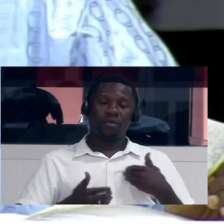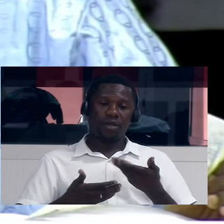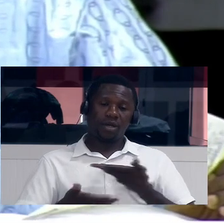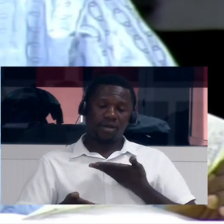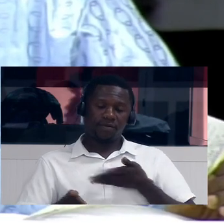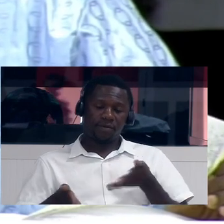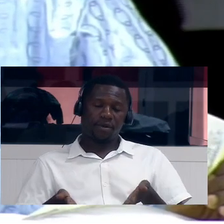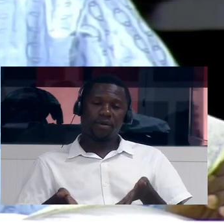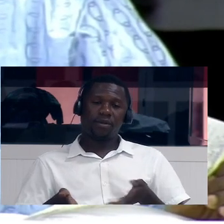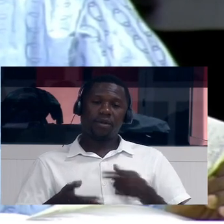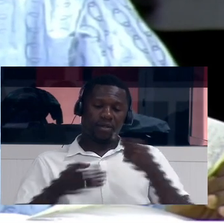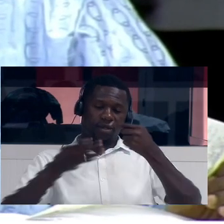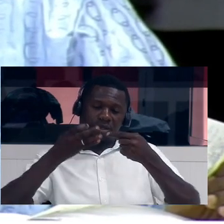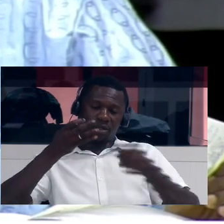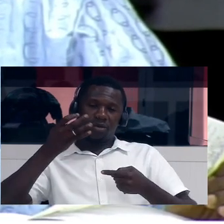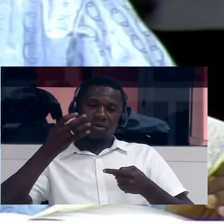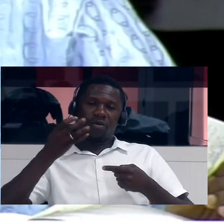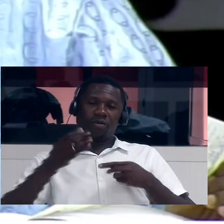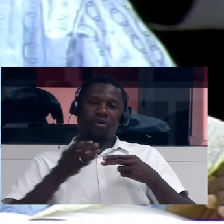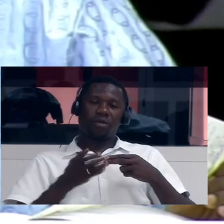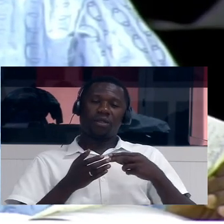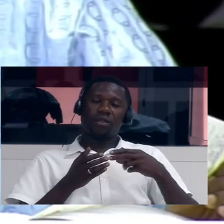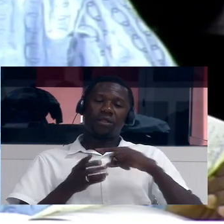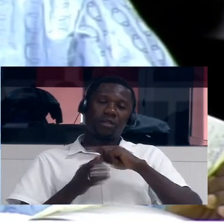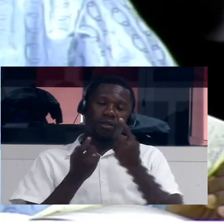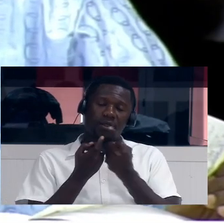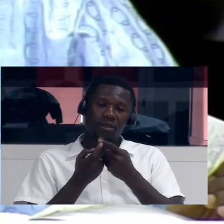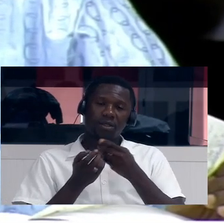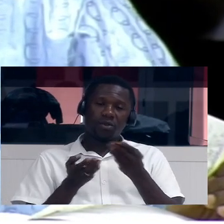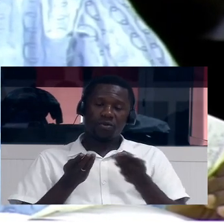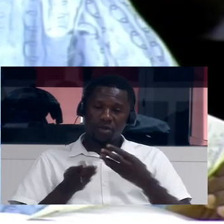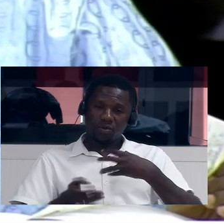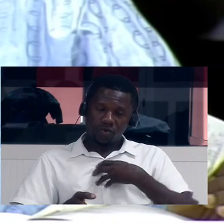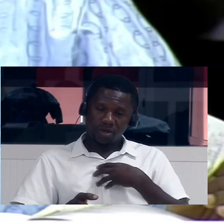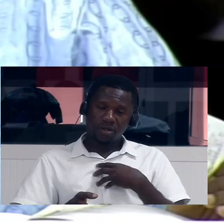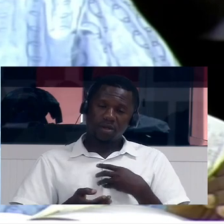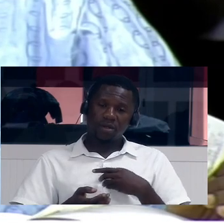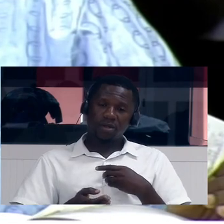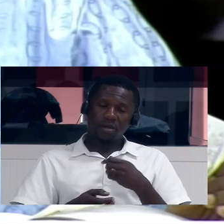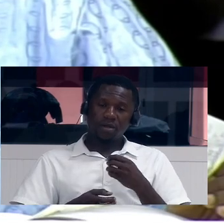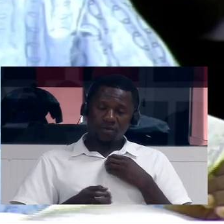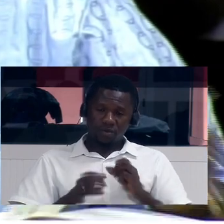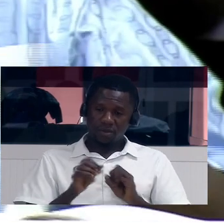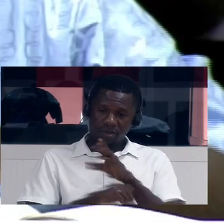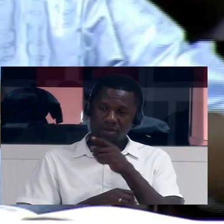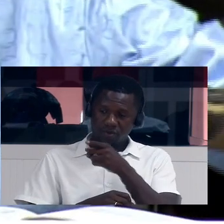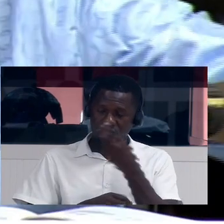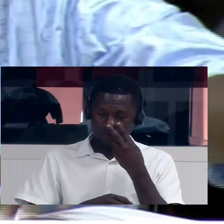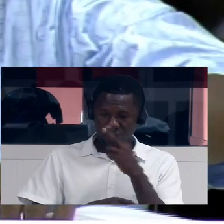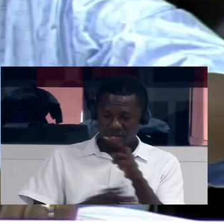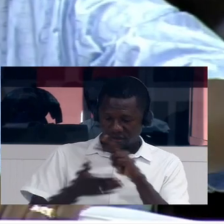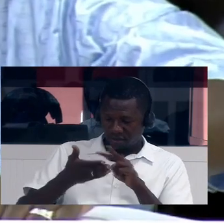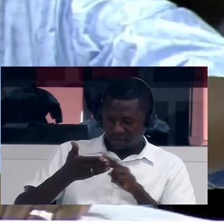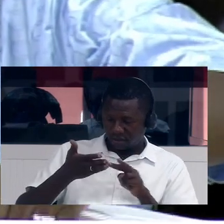the list of demands that were made by the students I will send it to you to take a look